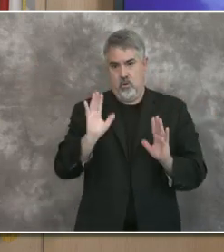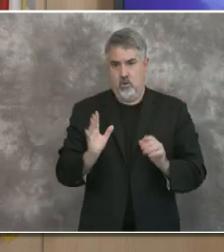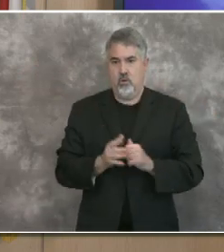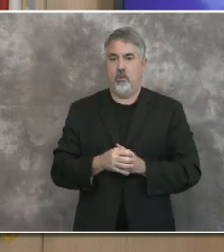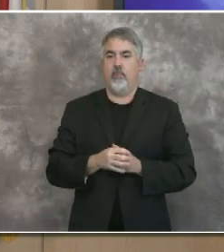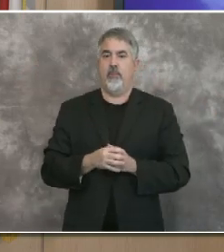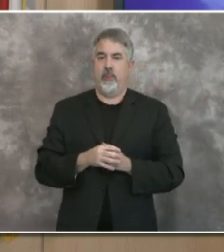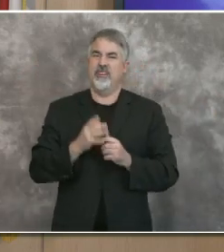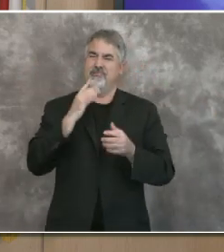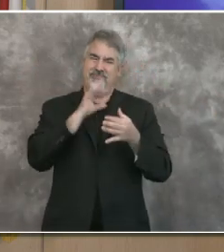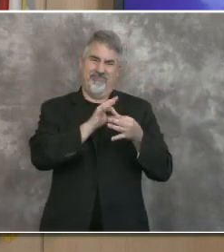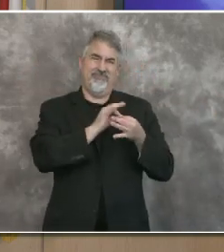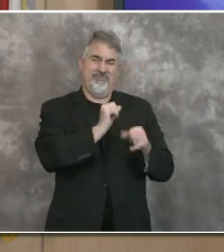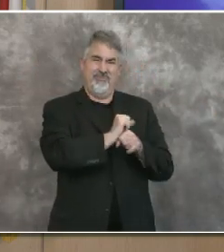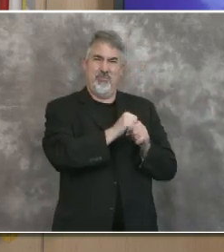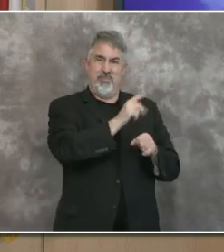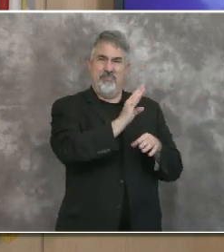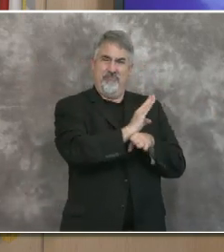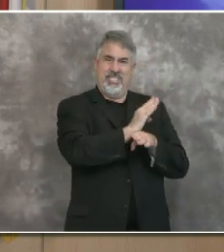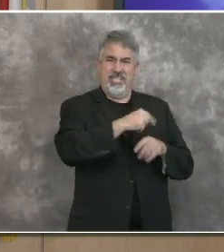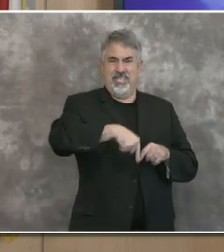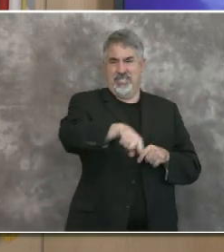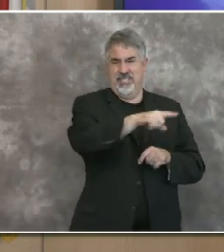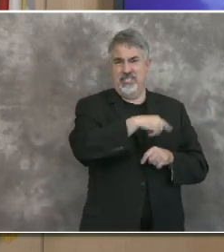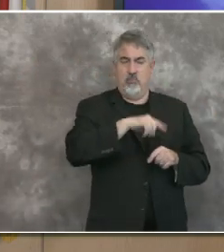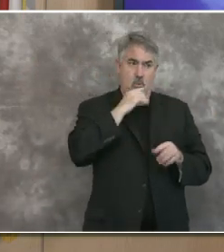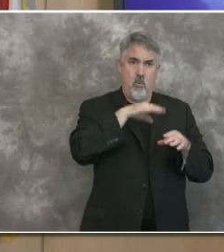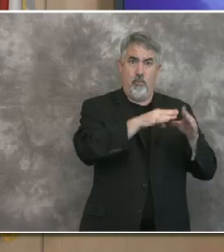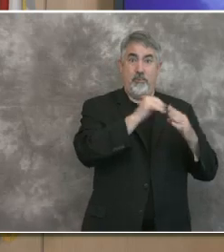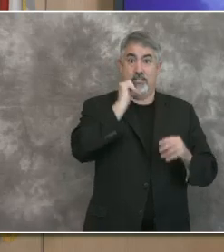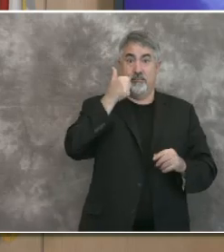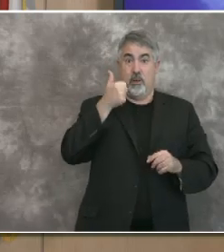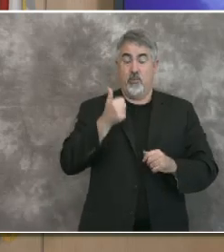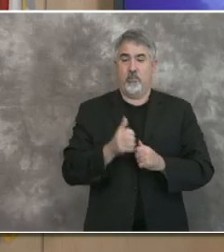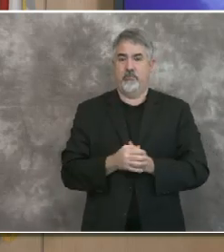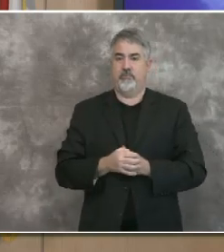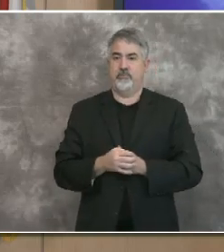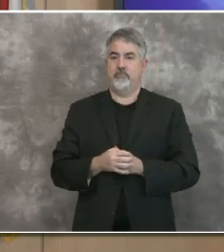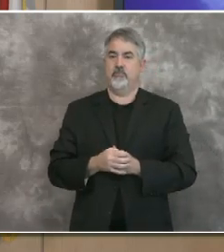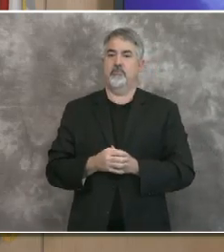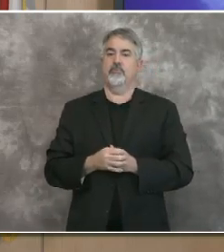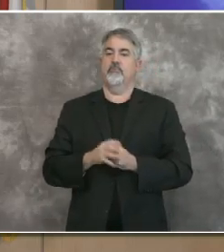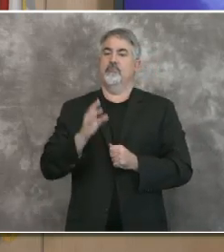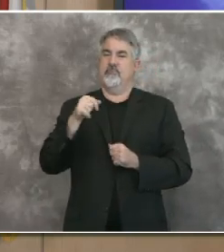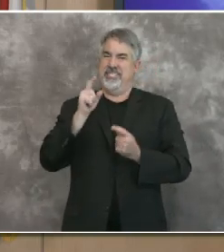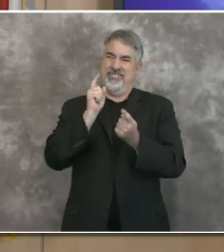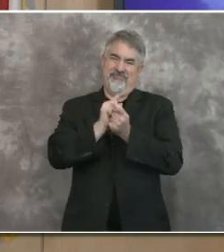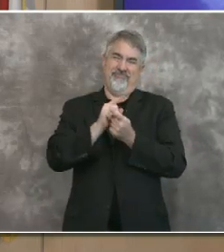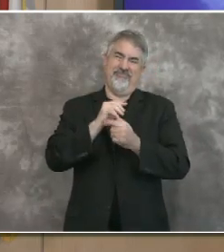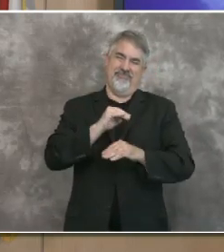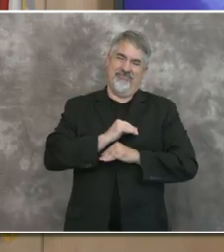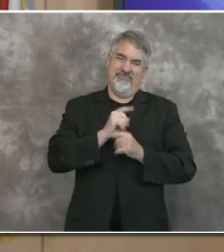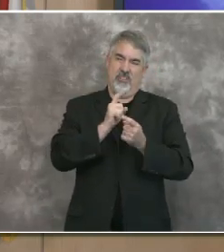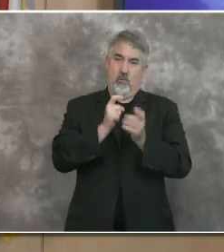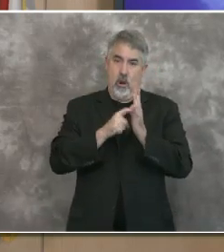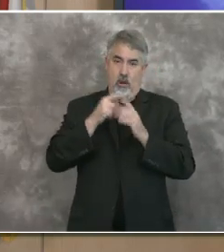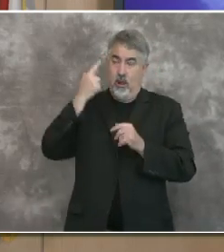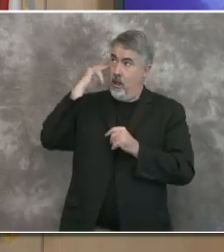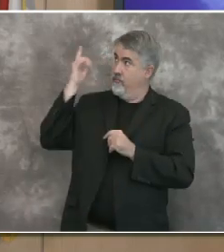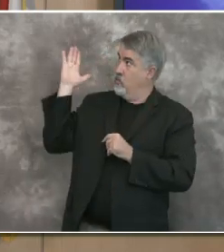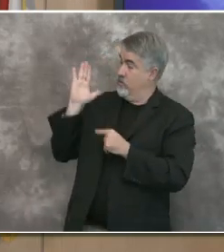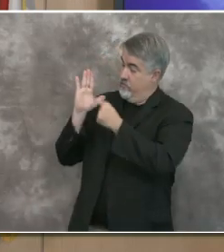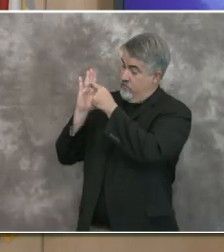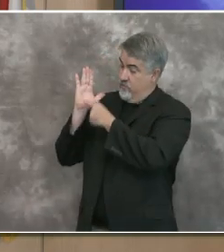entities, are free and clear to open tomorrow, provided you have completed the county's safe reopening plan, which is located on our